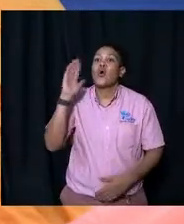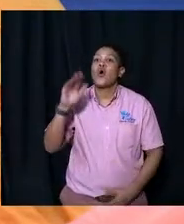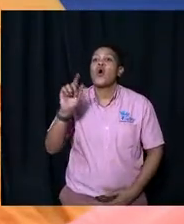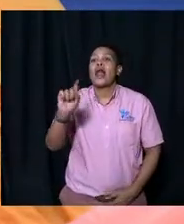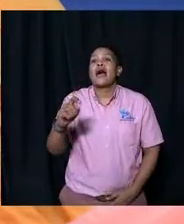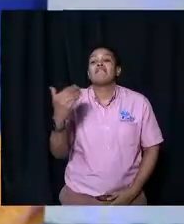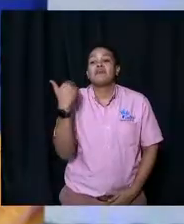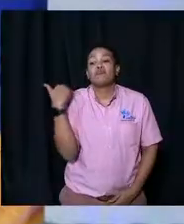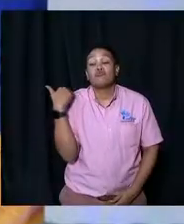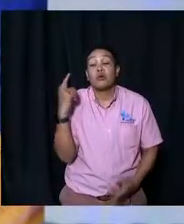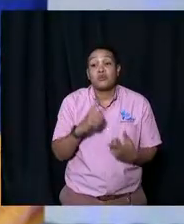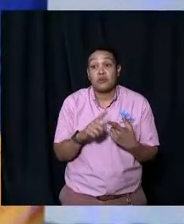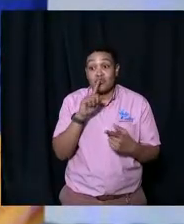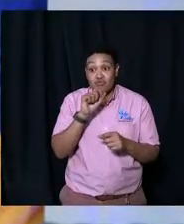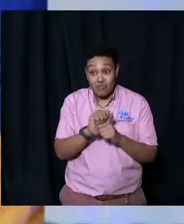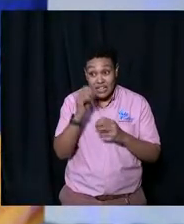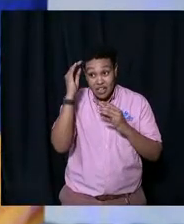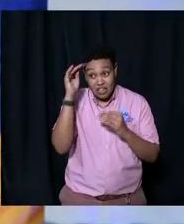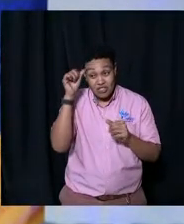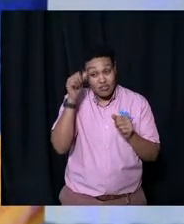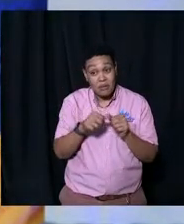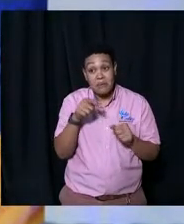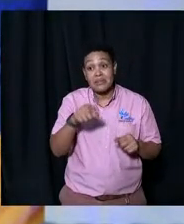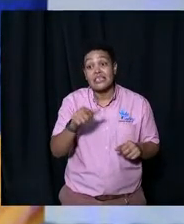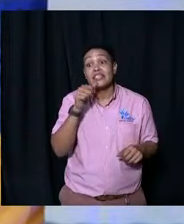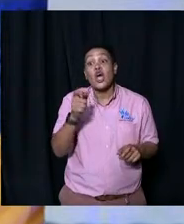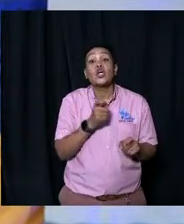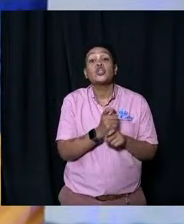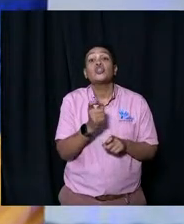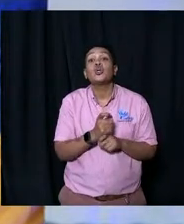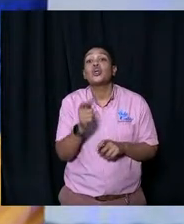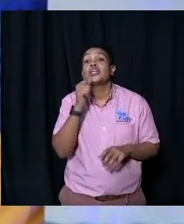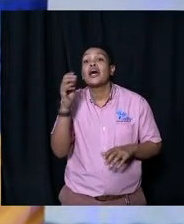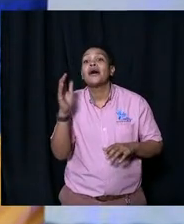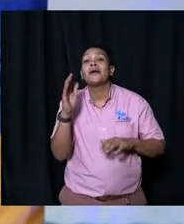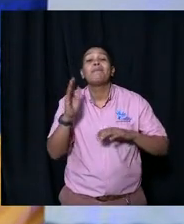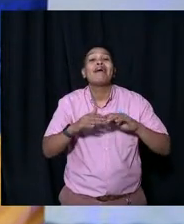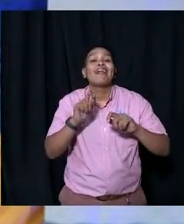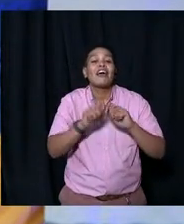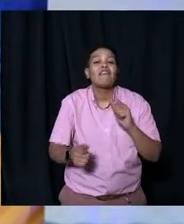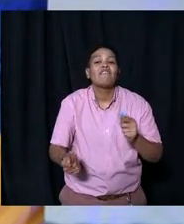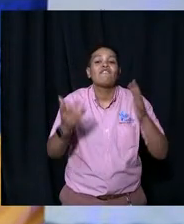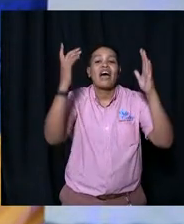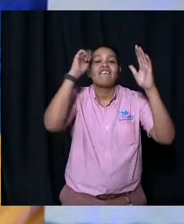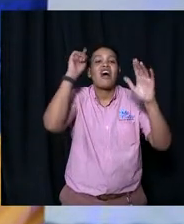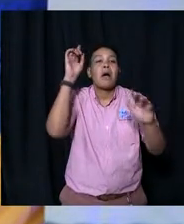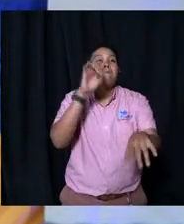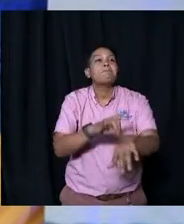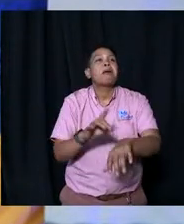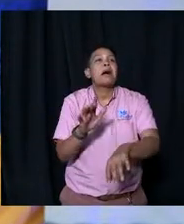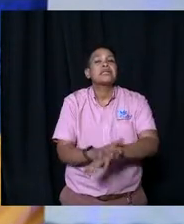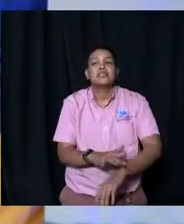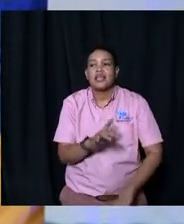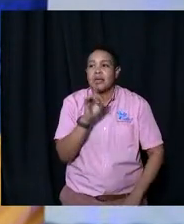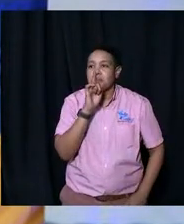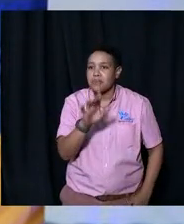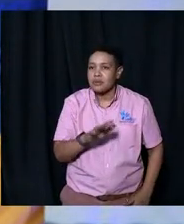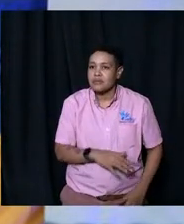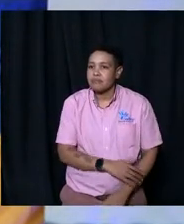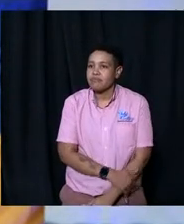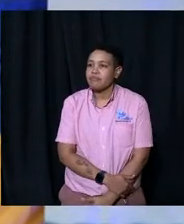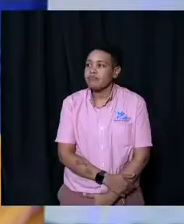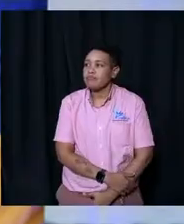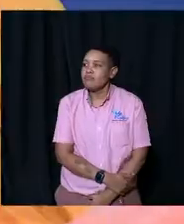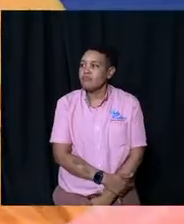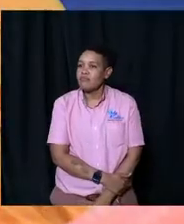and considerate and remember that this is not a joke business. So nobody light no fire but you get rid of mosquito. Right.